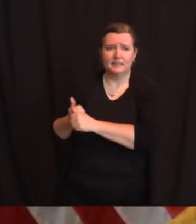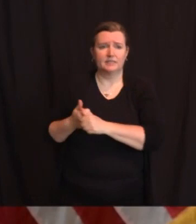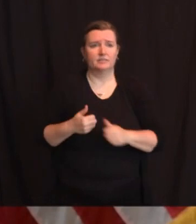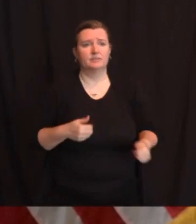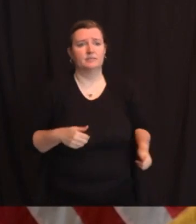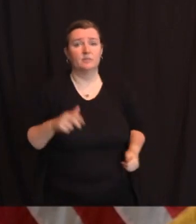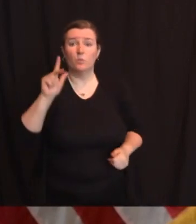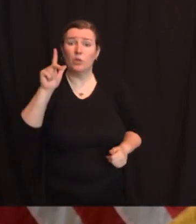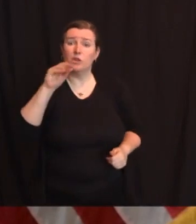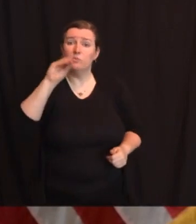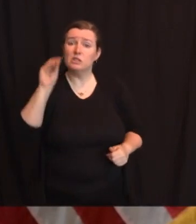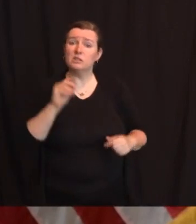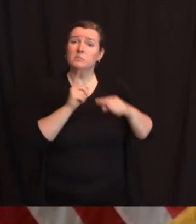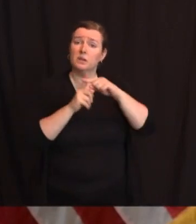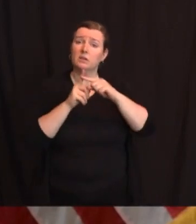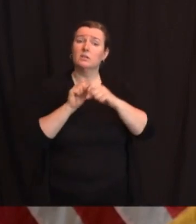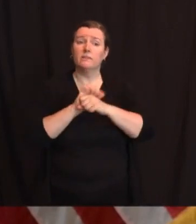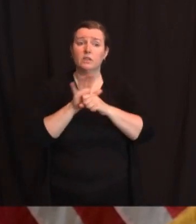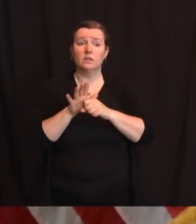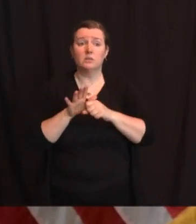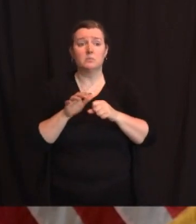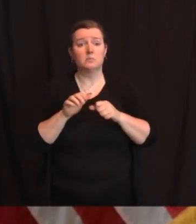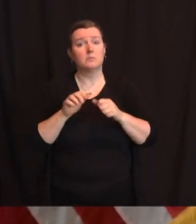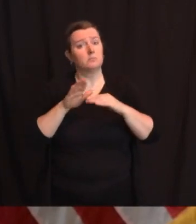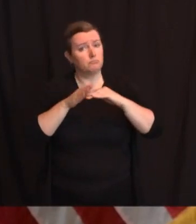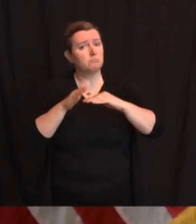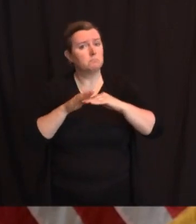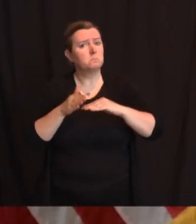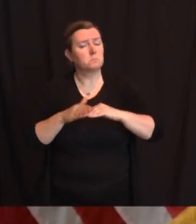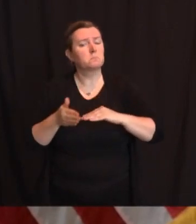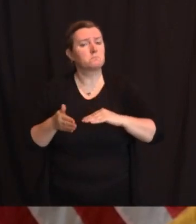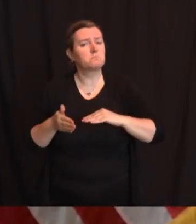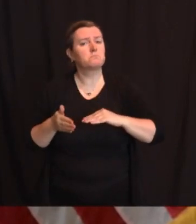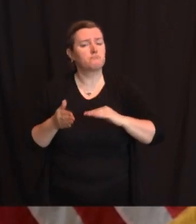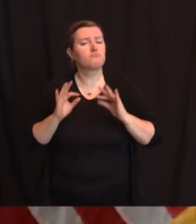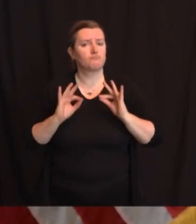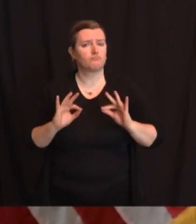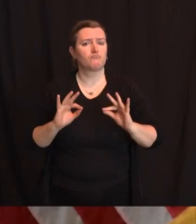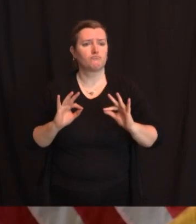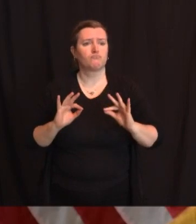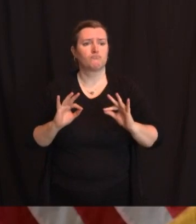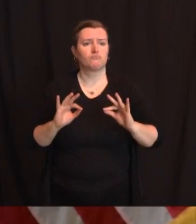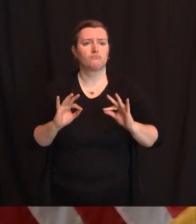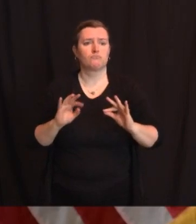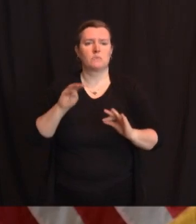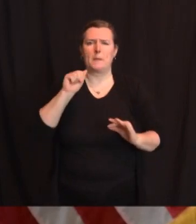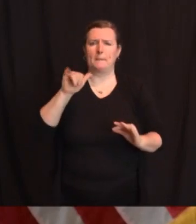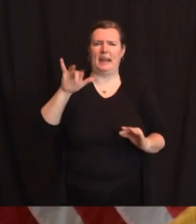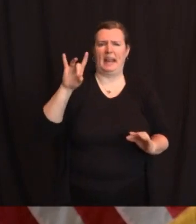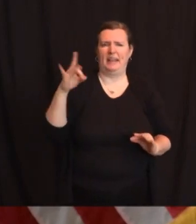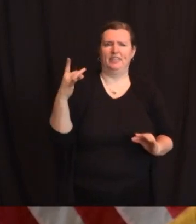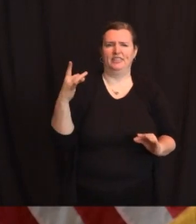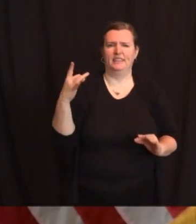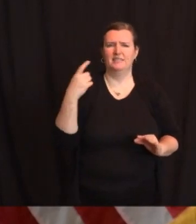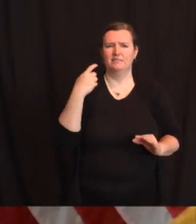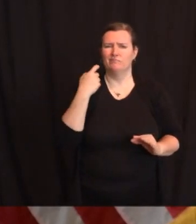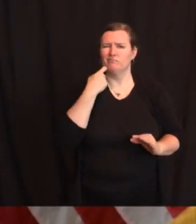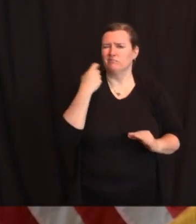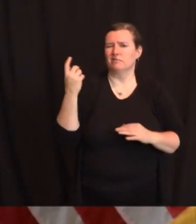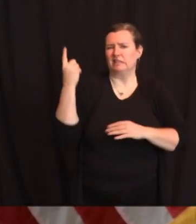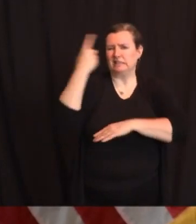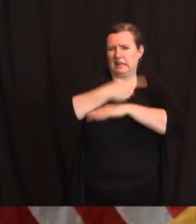that continues to come down lately a few points a day. And May 8th is the last day that the specimen was collected. Just